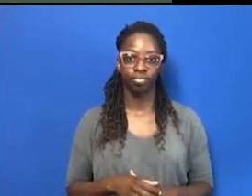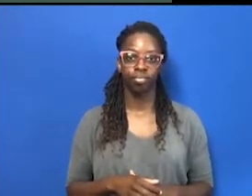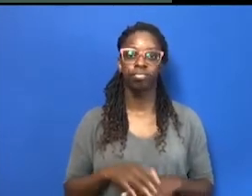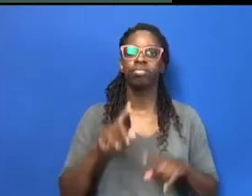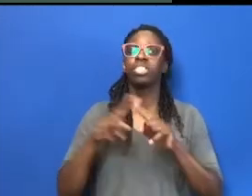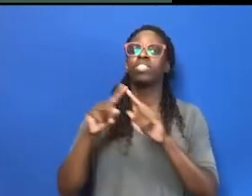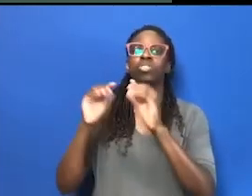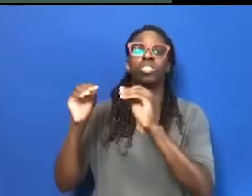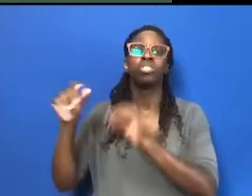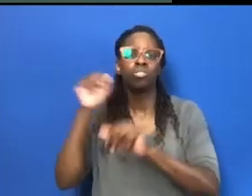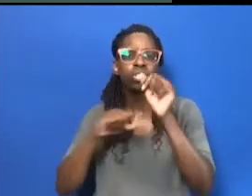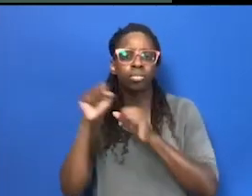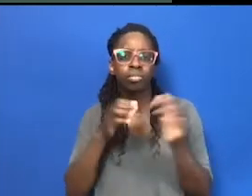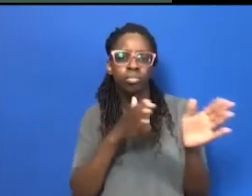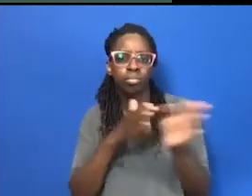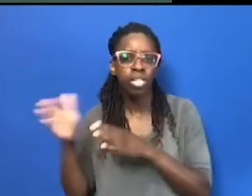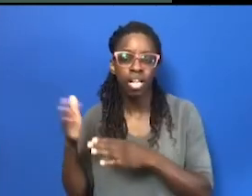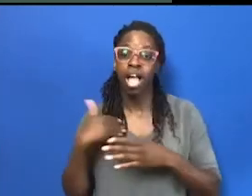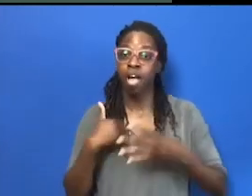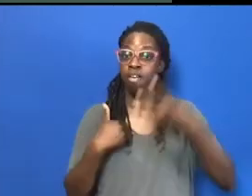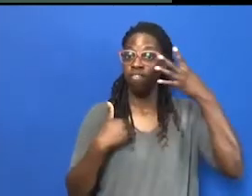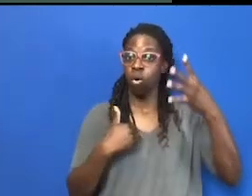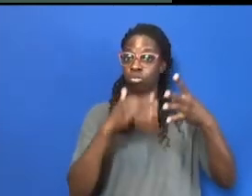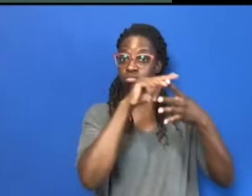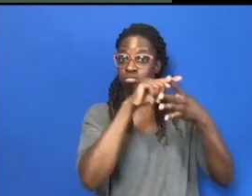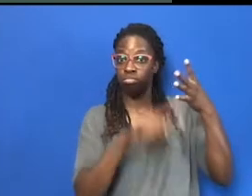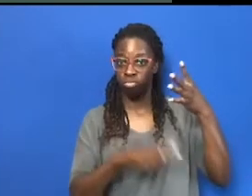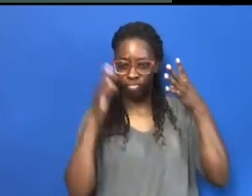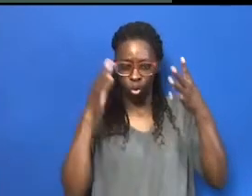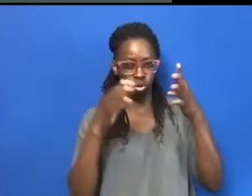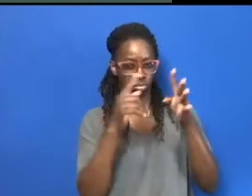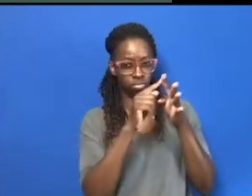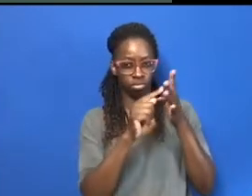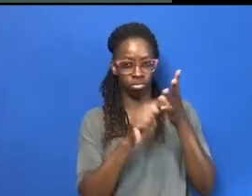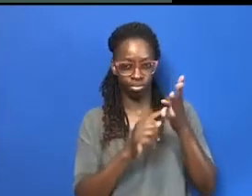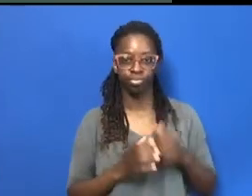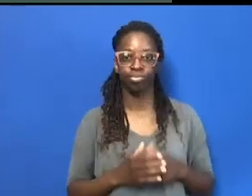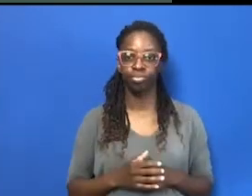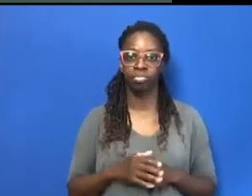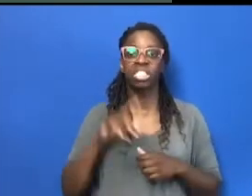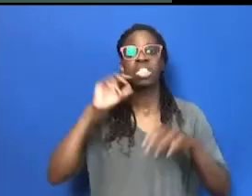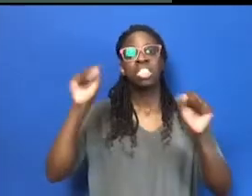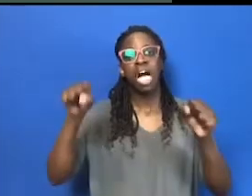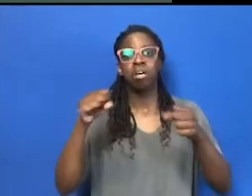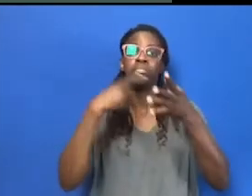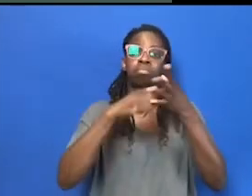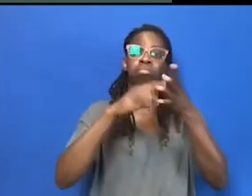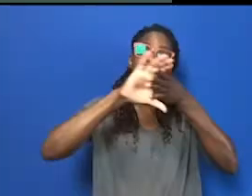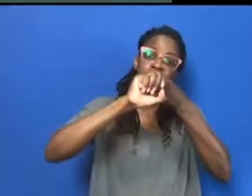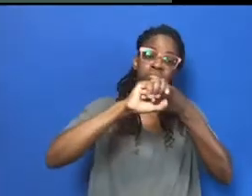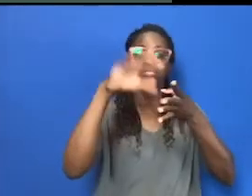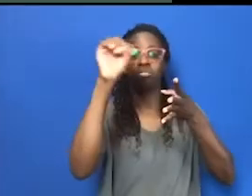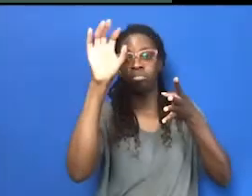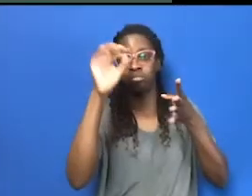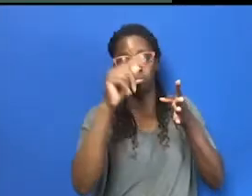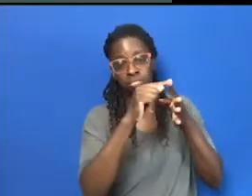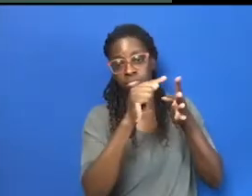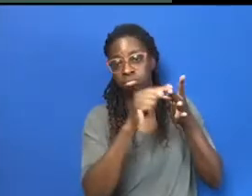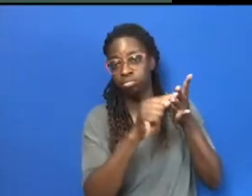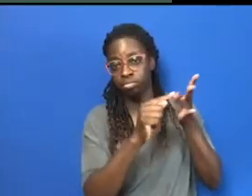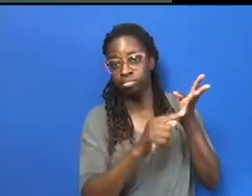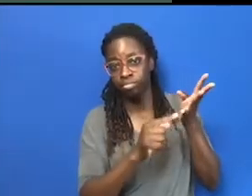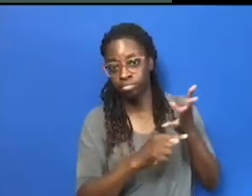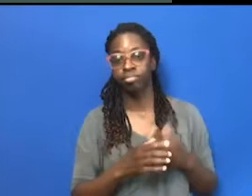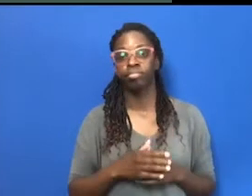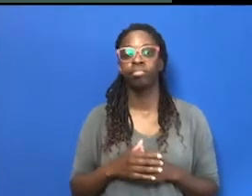4 instructional strategies that really can be used together, but also build on one another to provide more intensive support. They